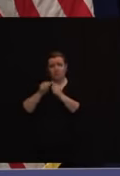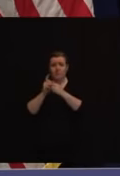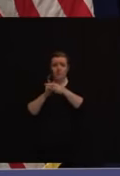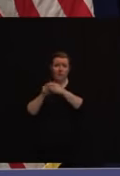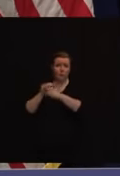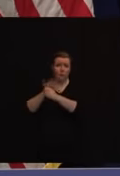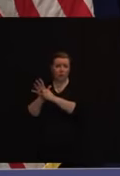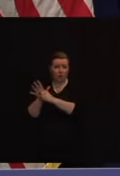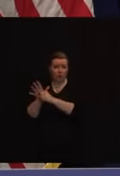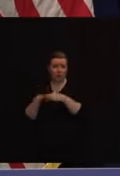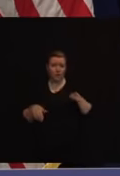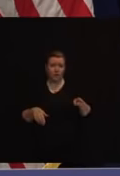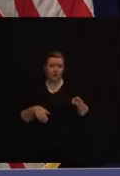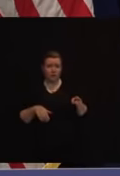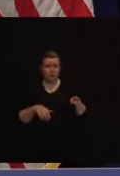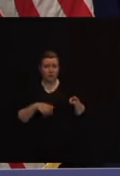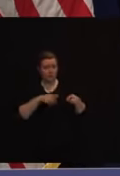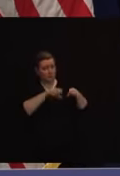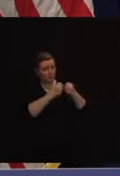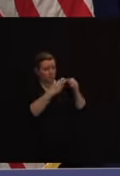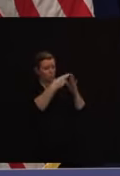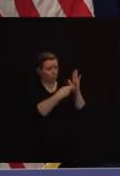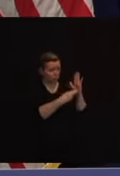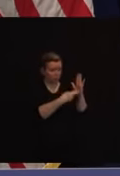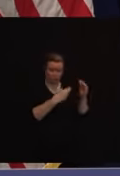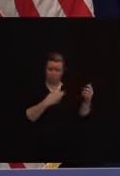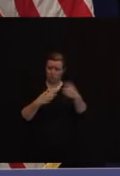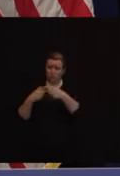state stockpile, ventilators, PPE, et cetera?